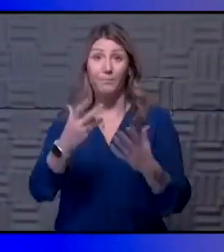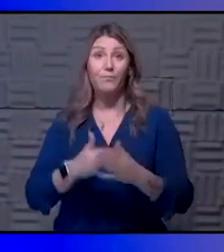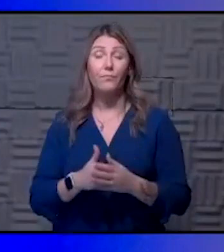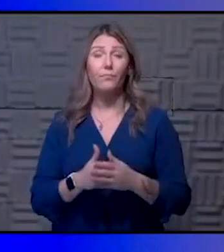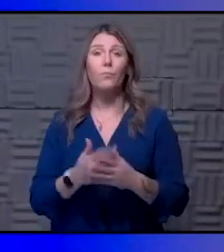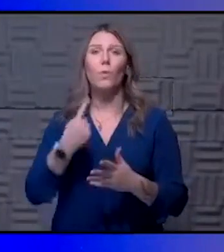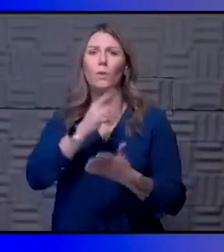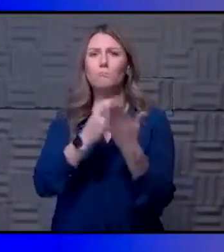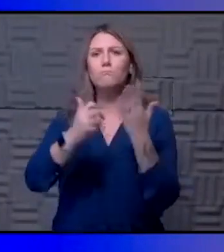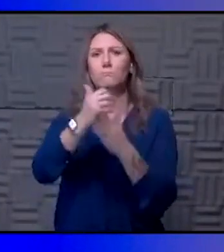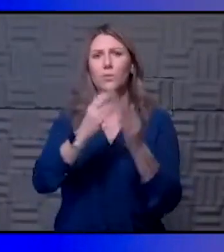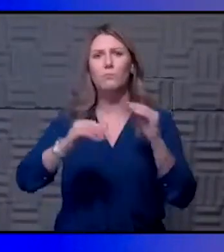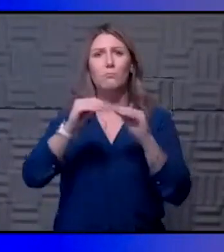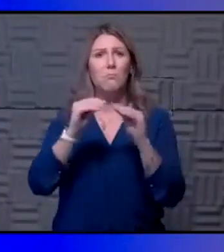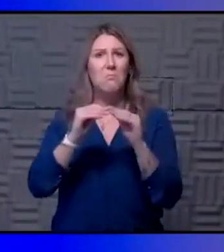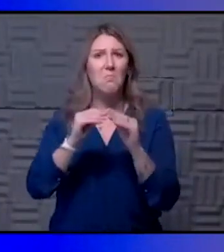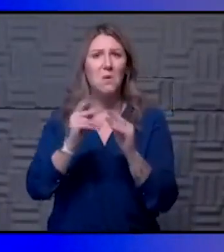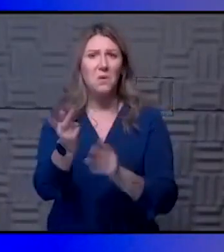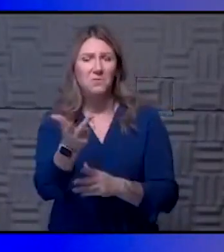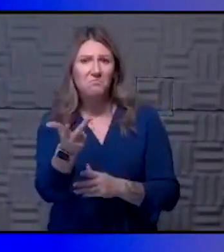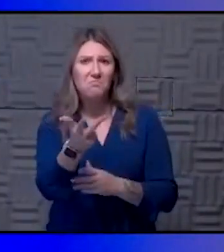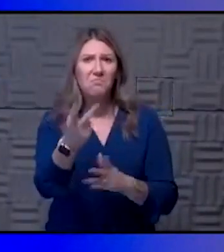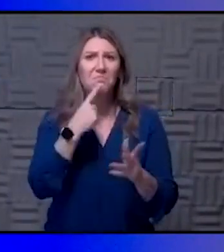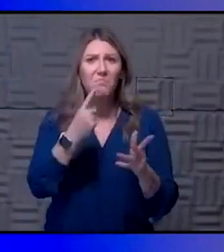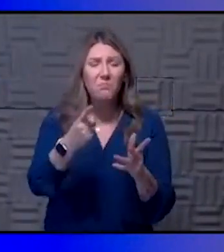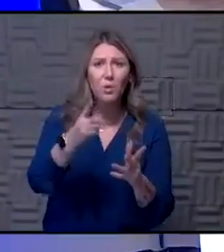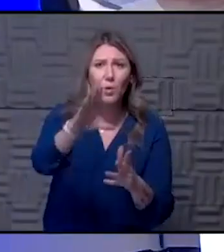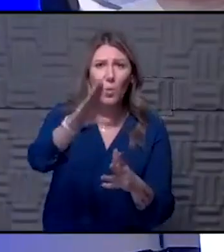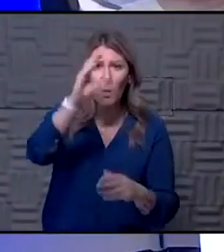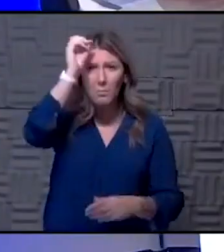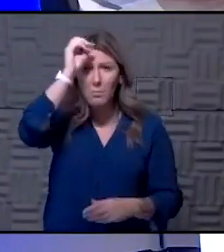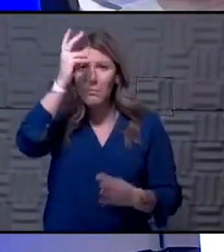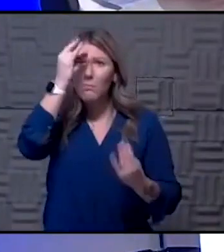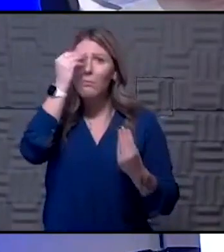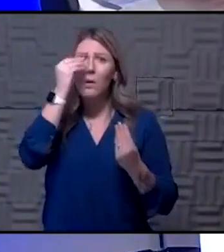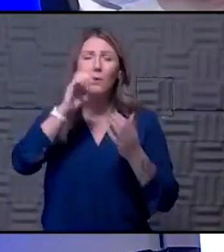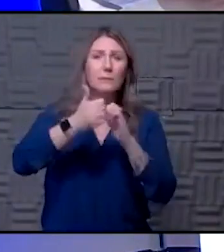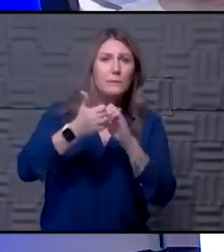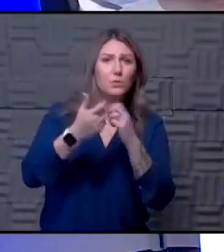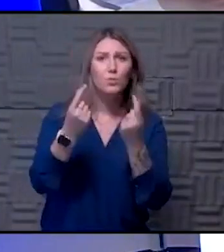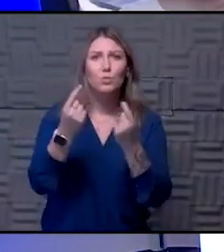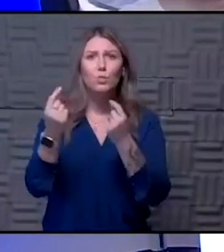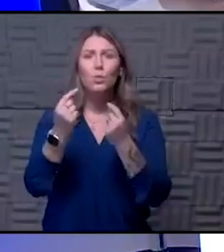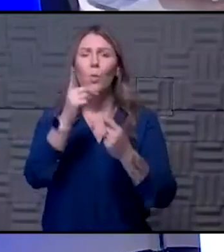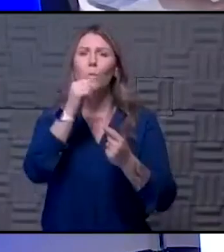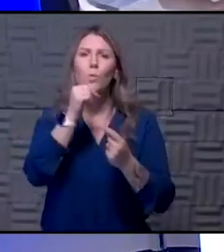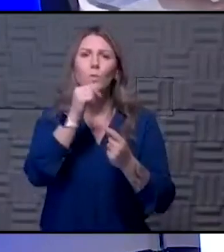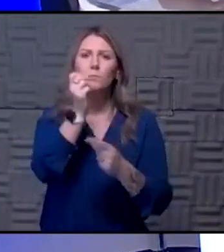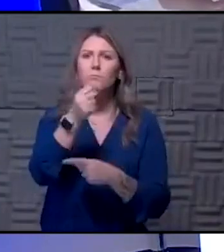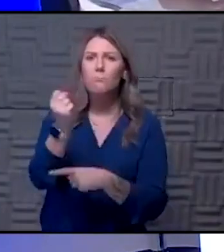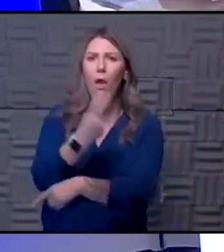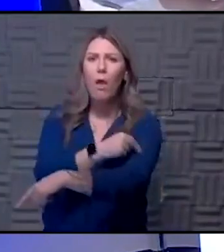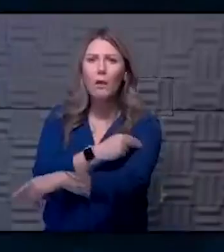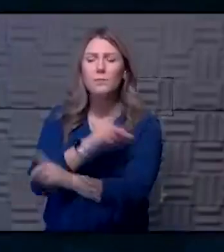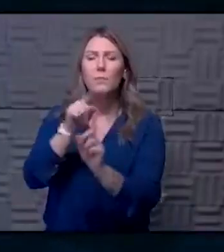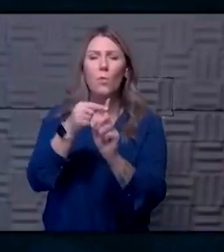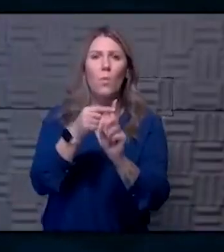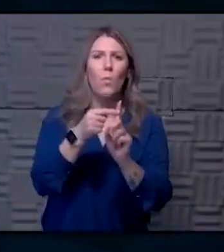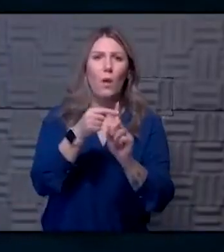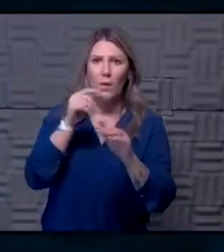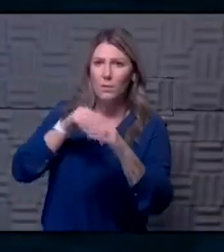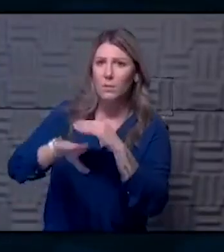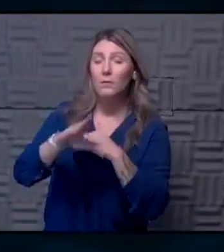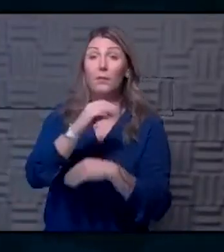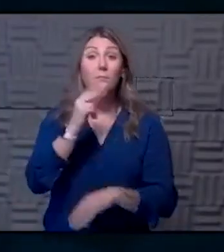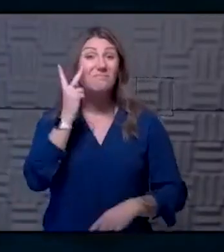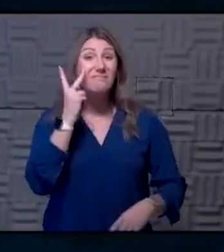more information. Dr. Adiga, Dr. Botts, Dr. Steele, thoughts about that? How are you guys doing? Who's being hospitalized now when they do come in? And